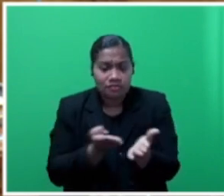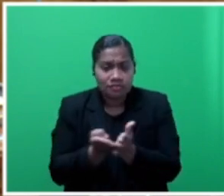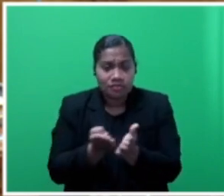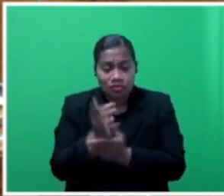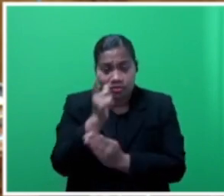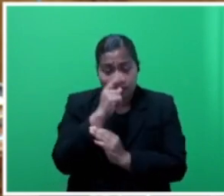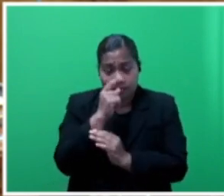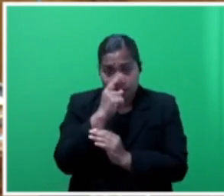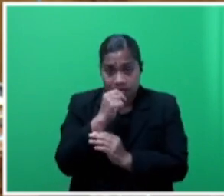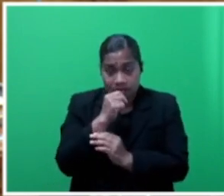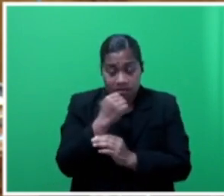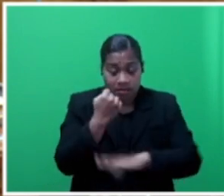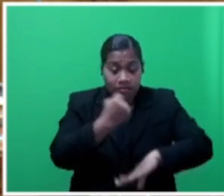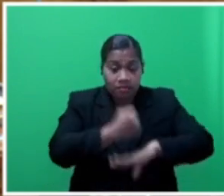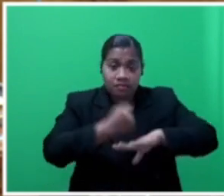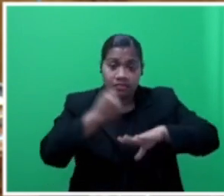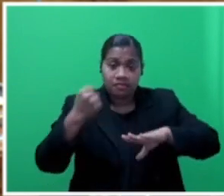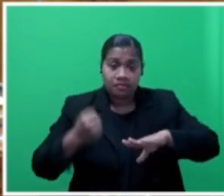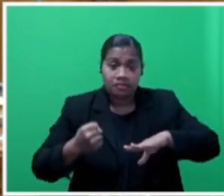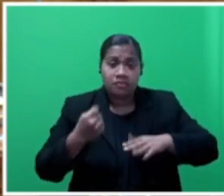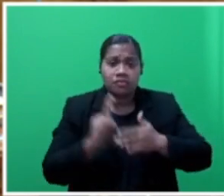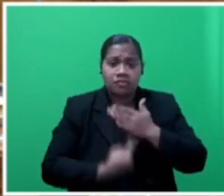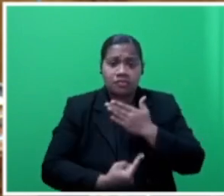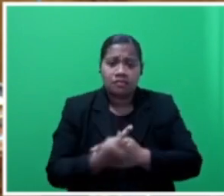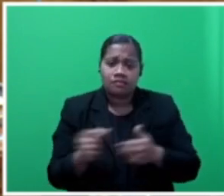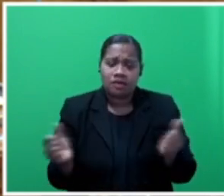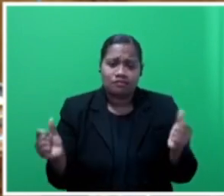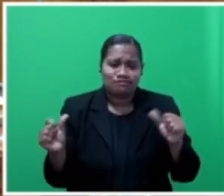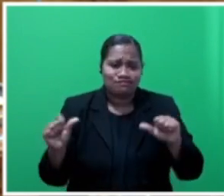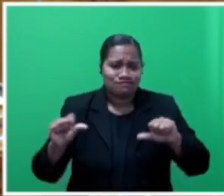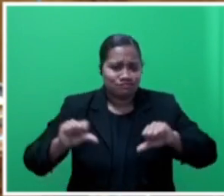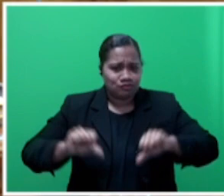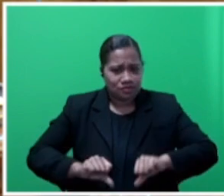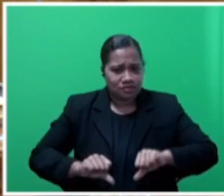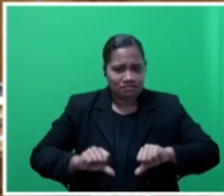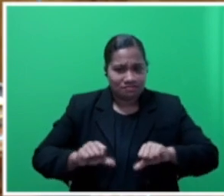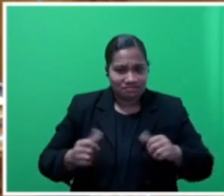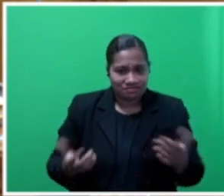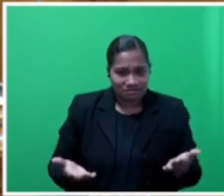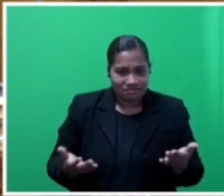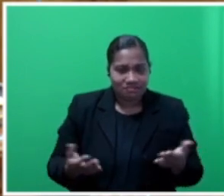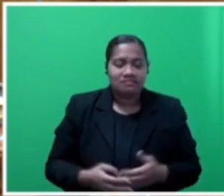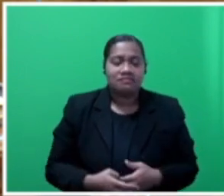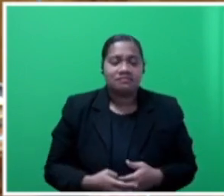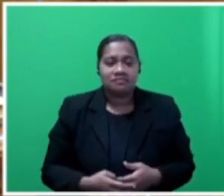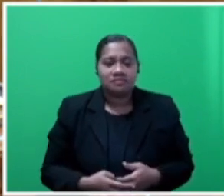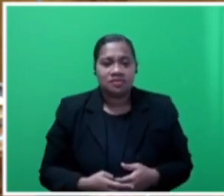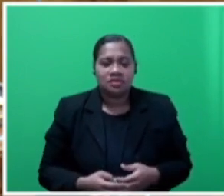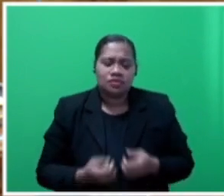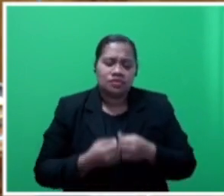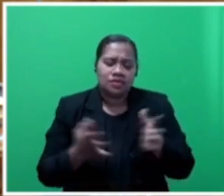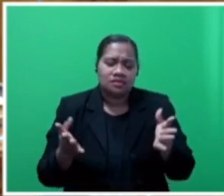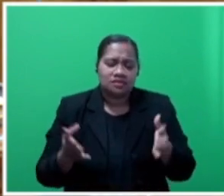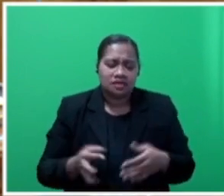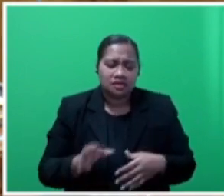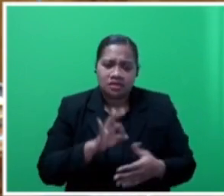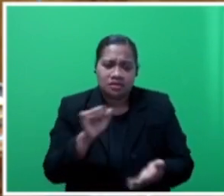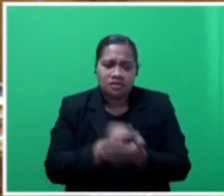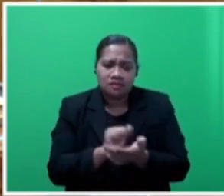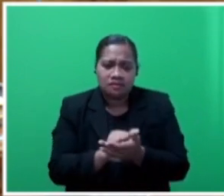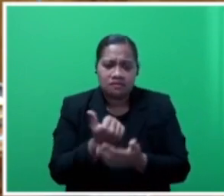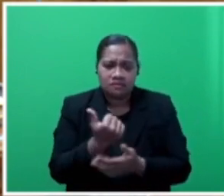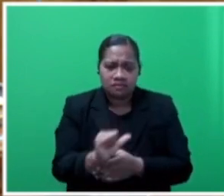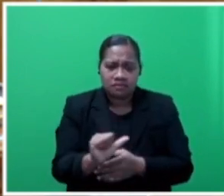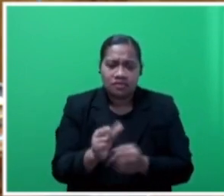Government has grossly failed in this regard. Waste and misuse of public resources has been the hallmark of Fiji